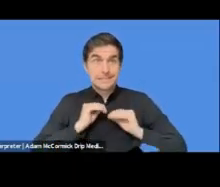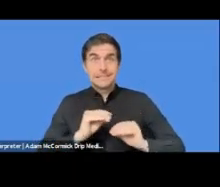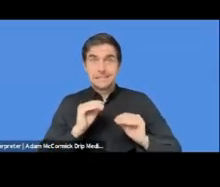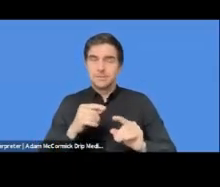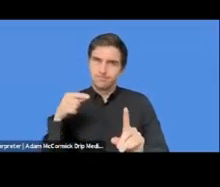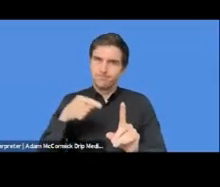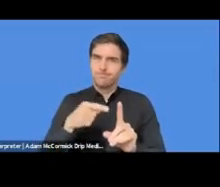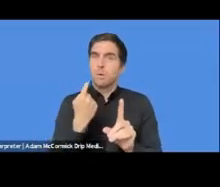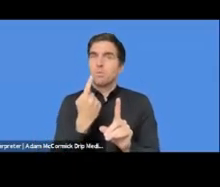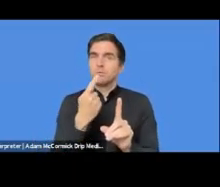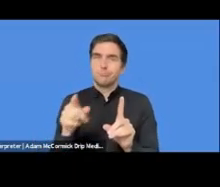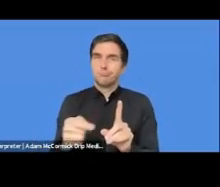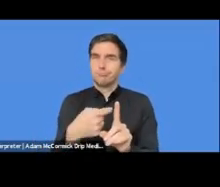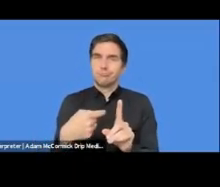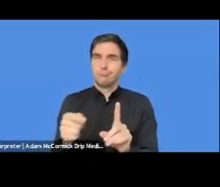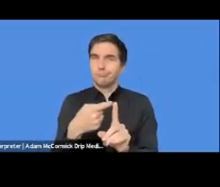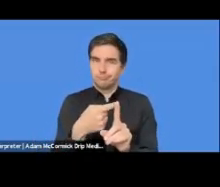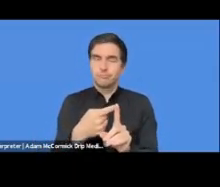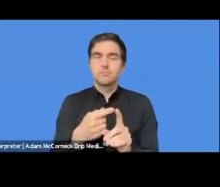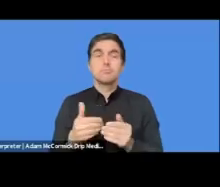Next slide.